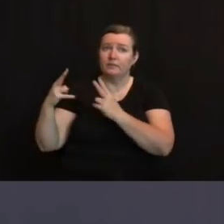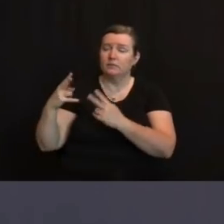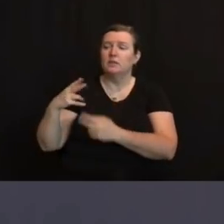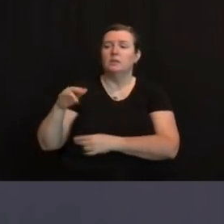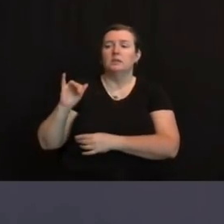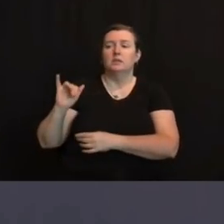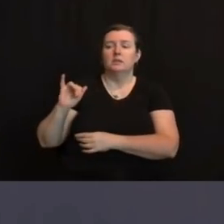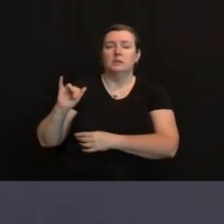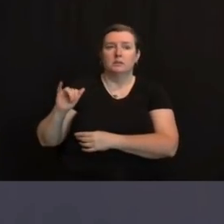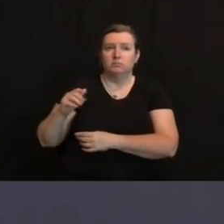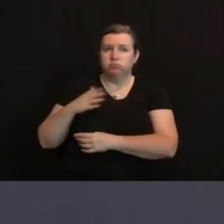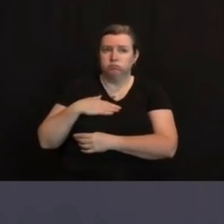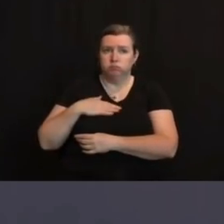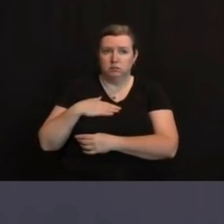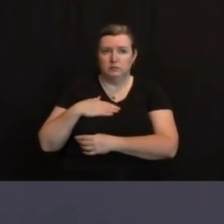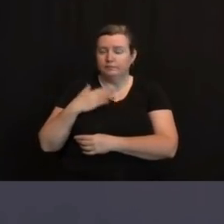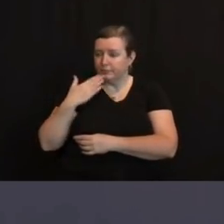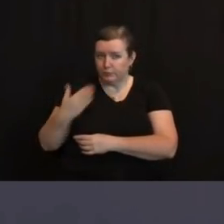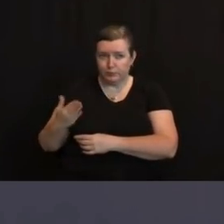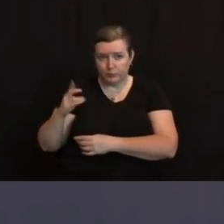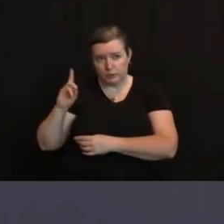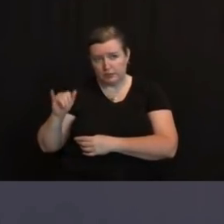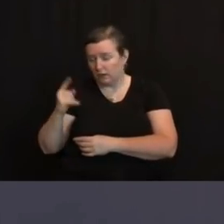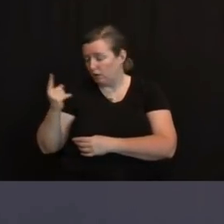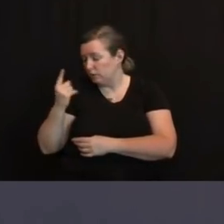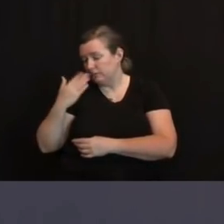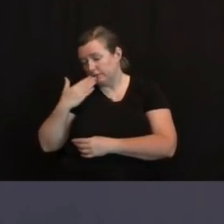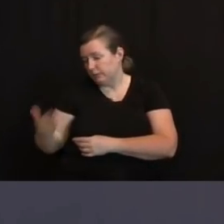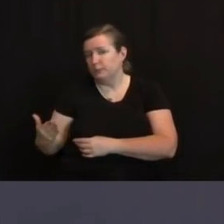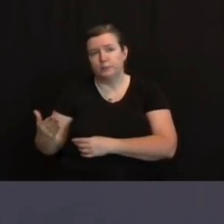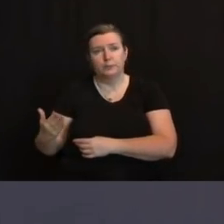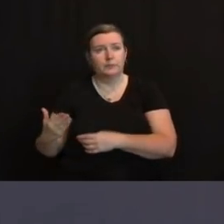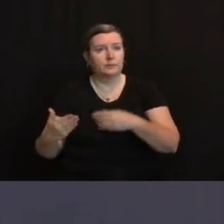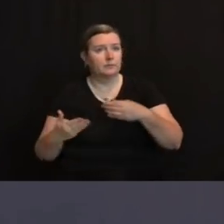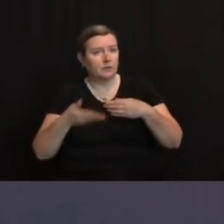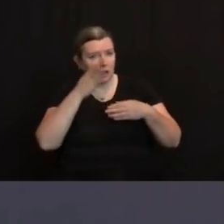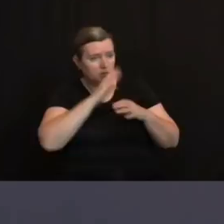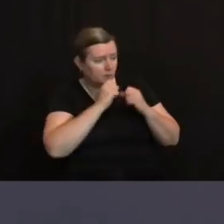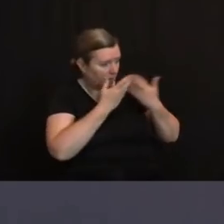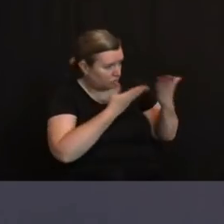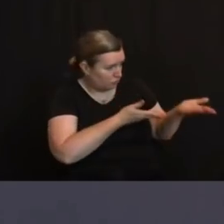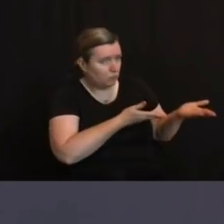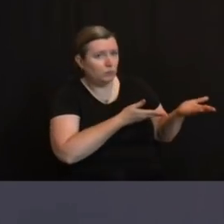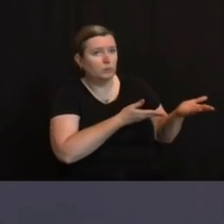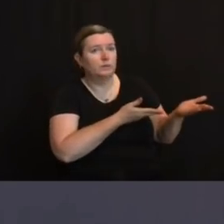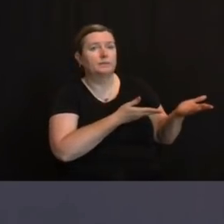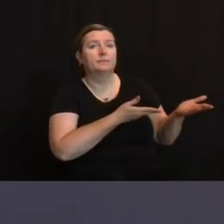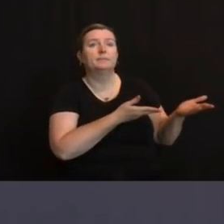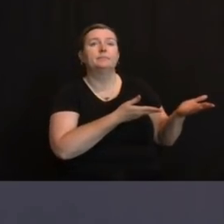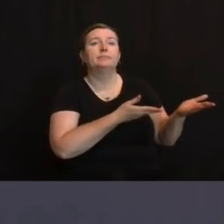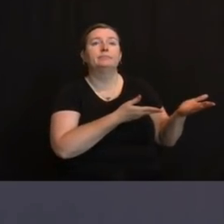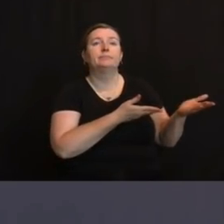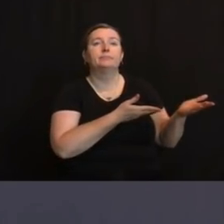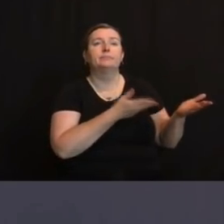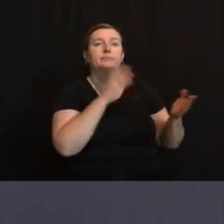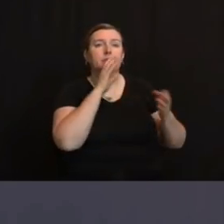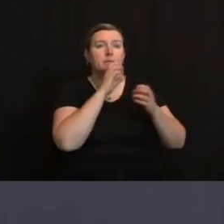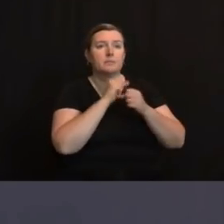and presentation. Judy, as always, thank you. Pat, God bless you, and God bless Trooper Castellano's memory.